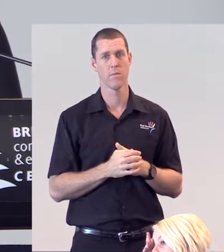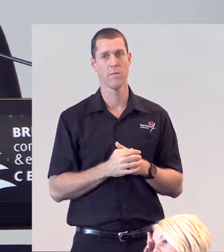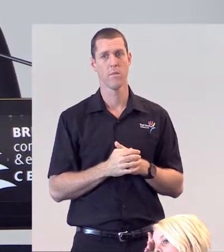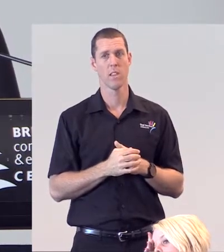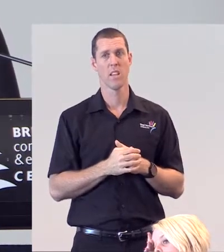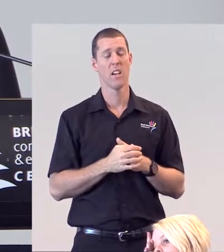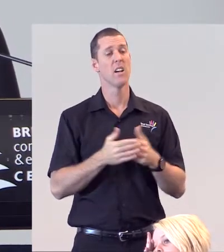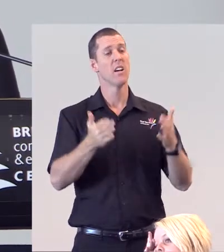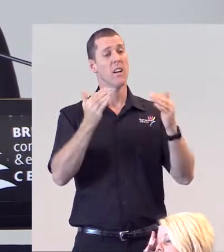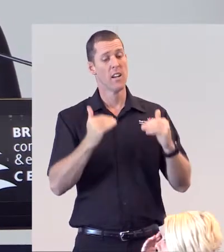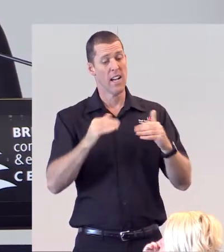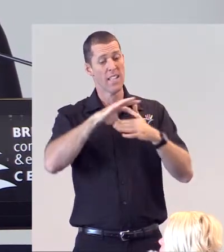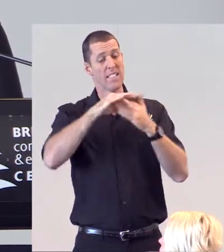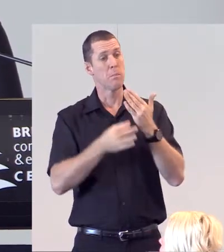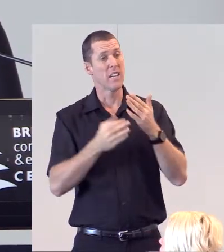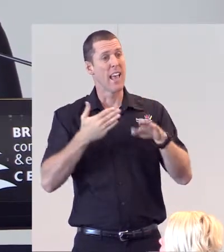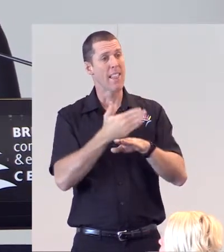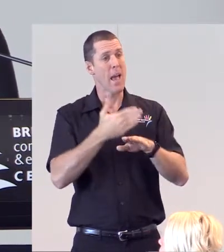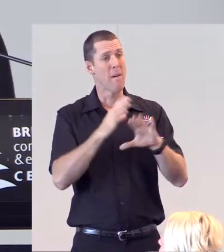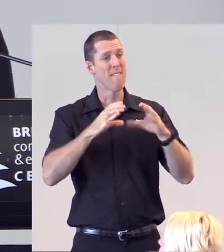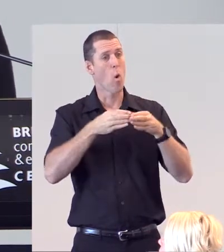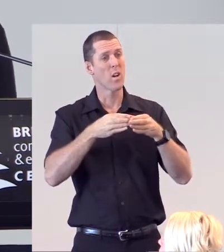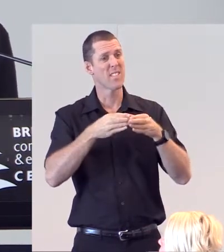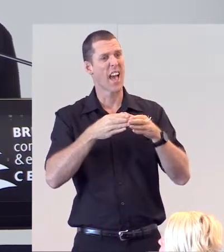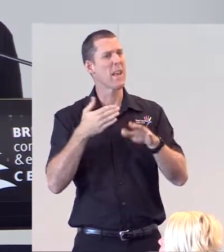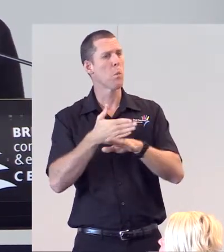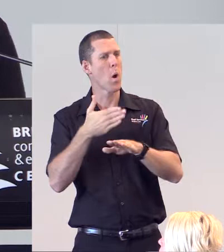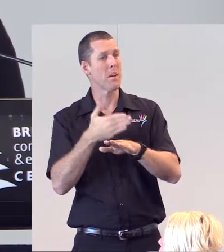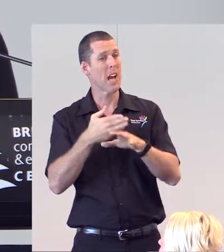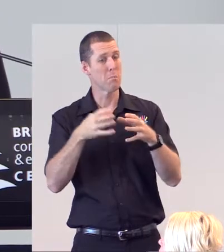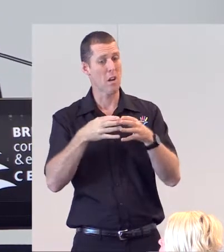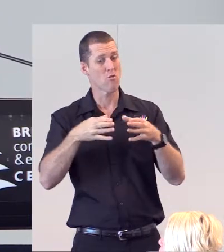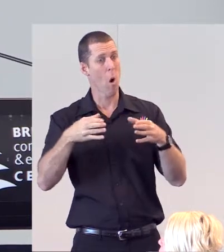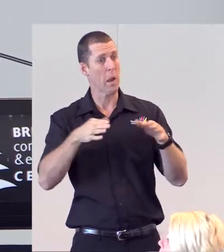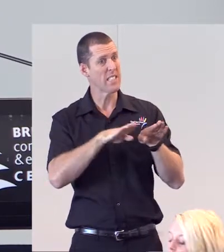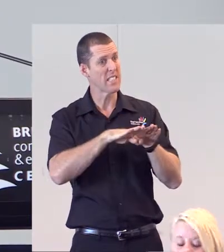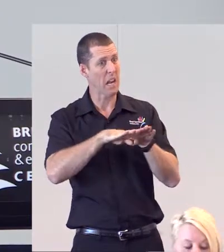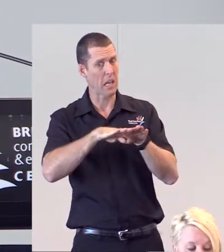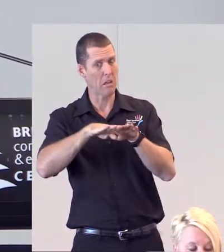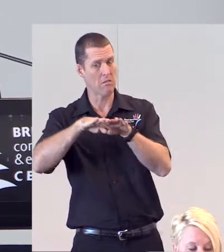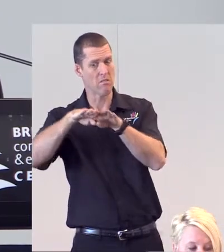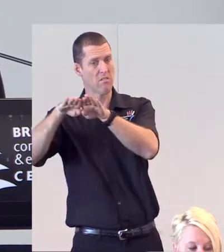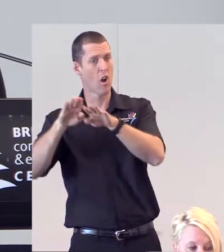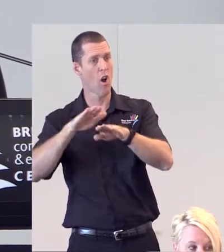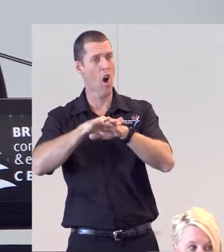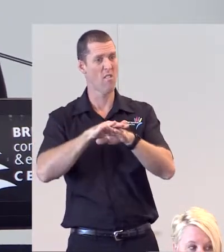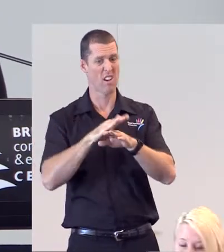The disability labour force and the employment has been growing steadily over the last three